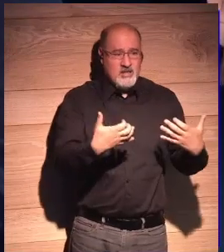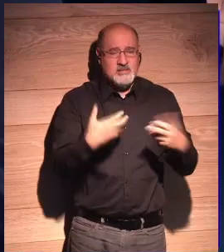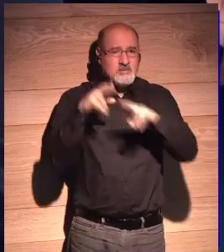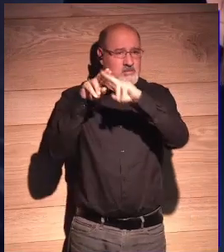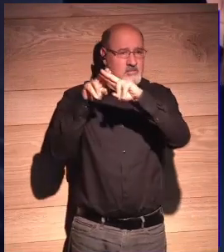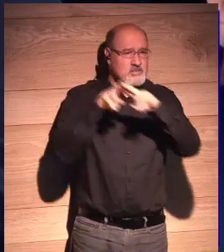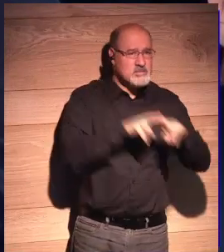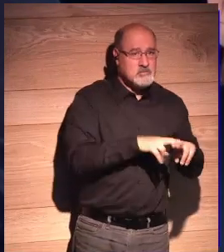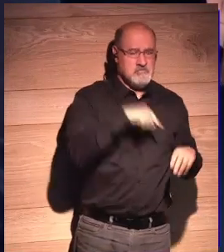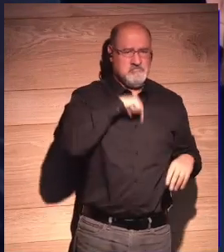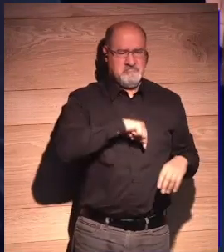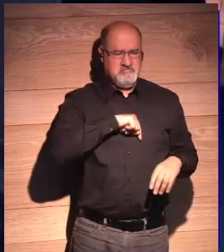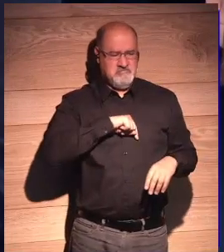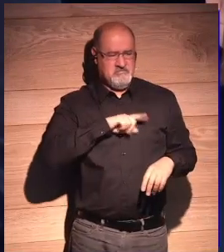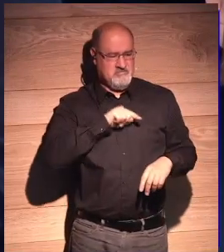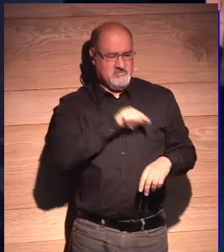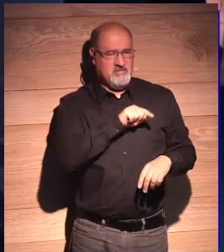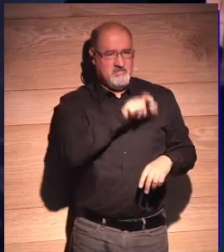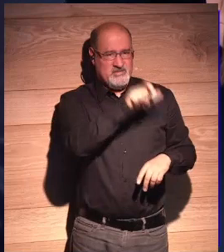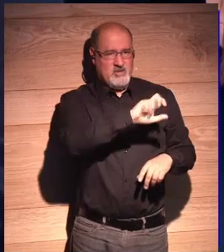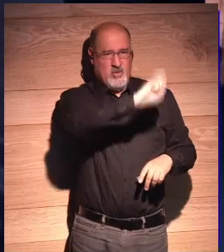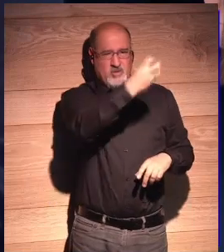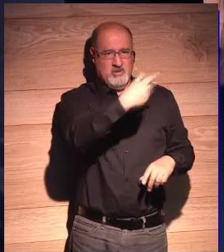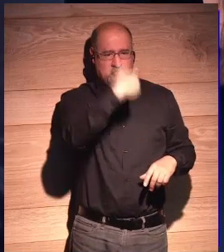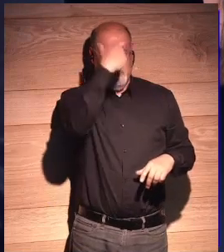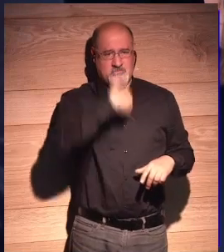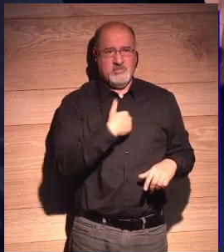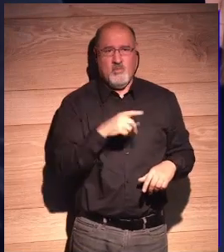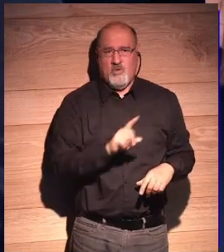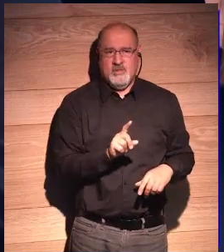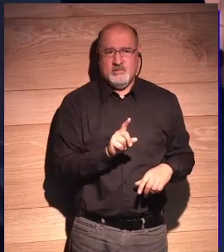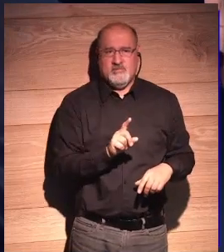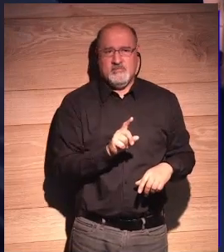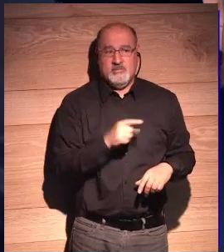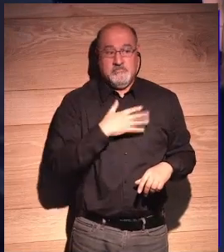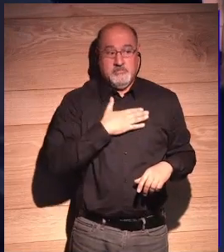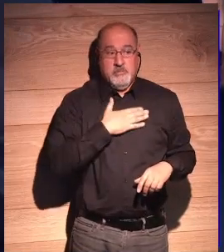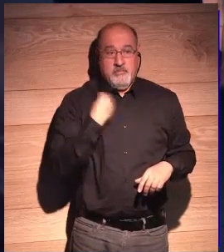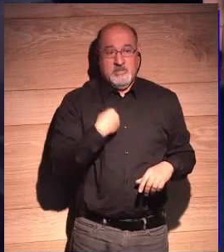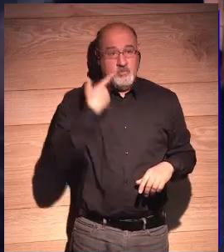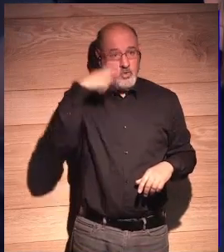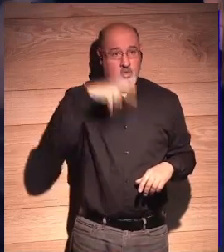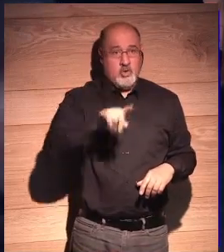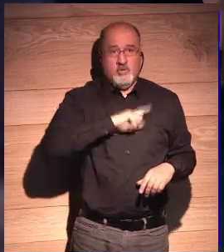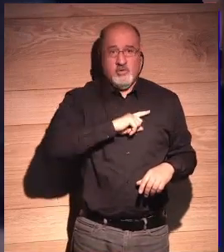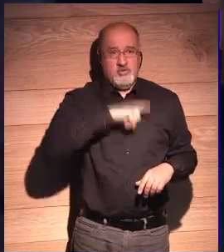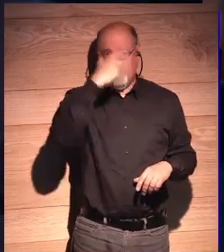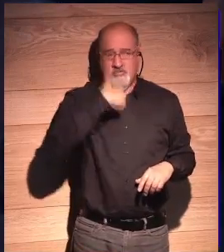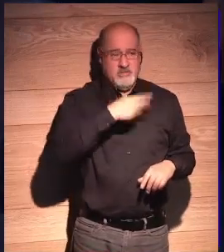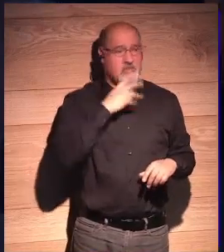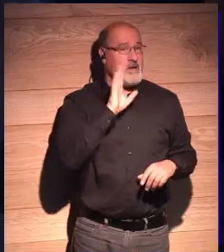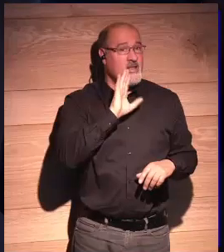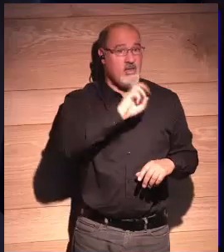totally different person than that artist. And I almost didn't recognize myself in this person. And so it felt very much